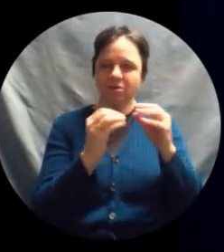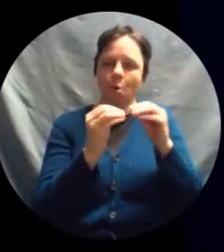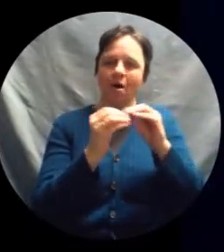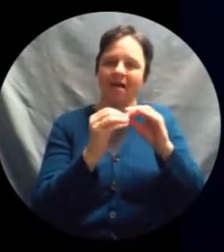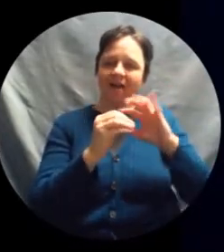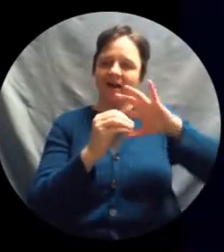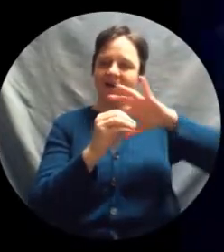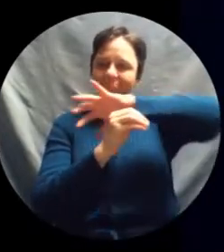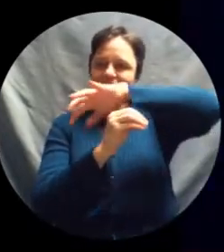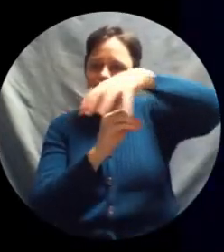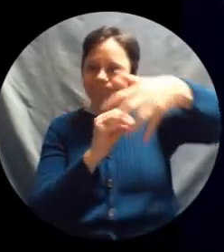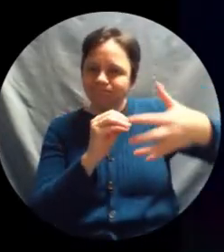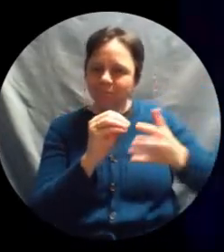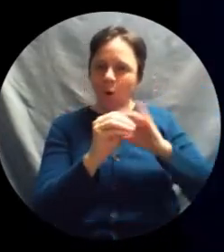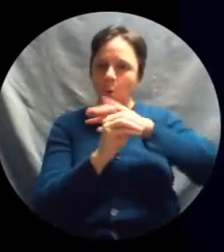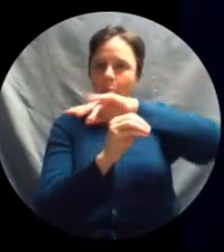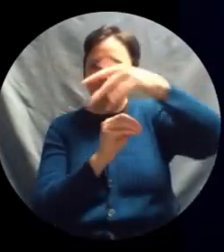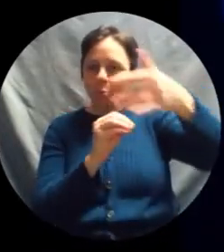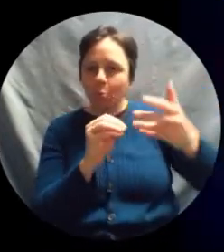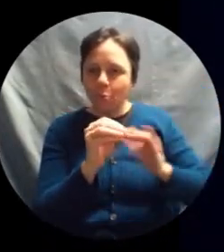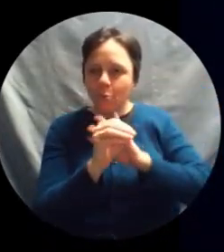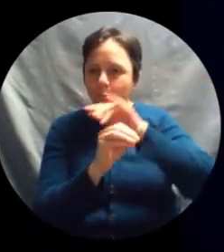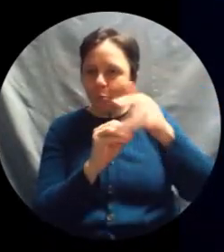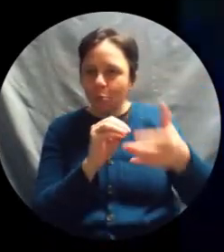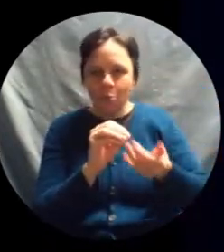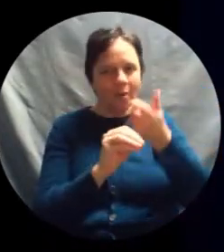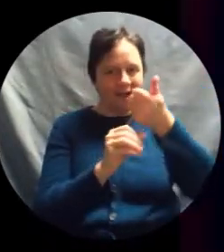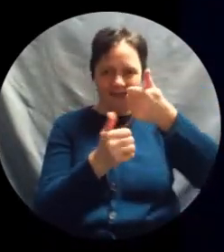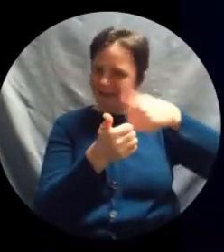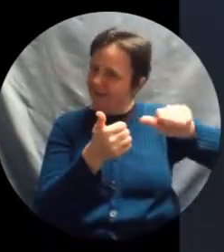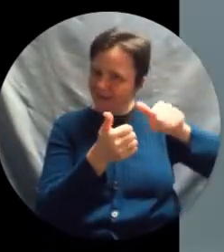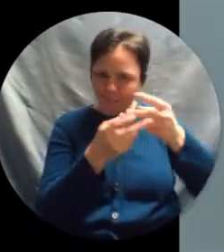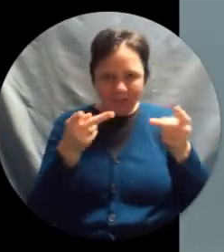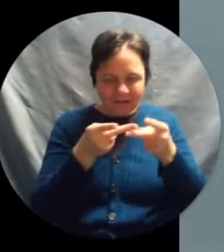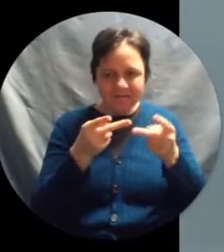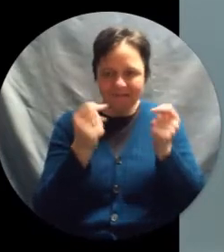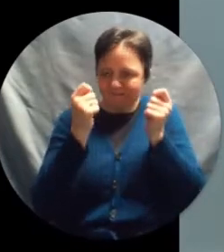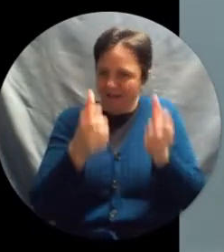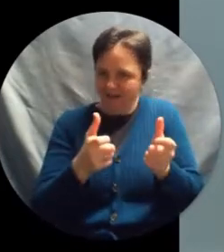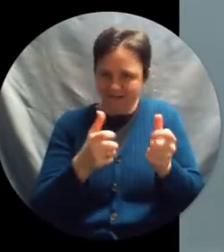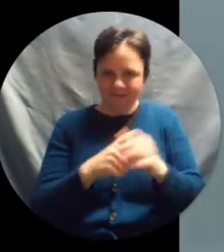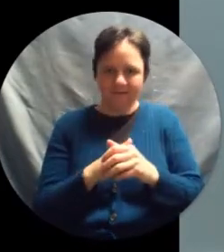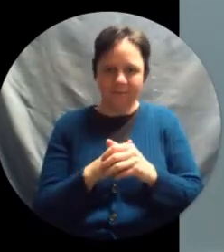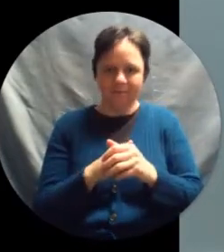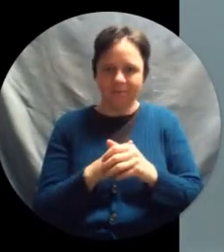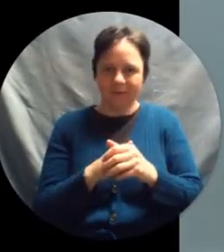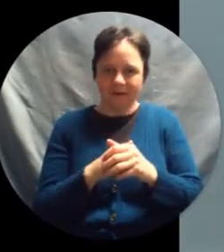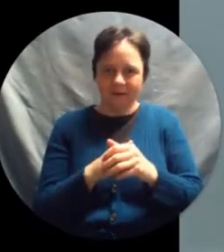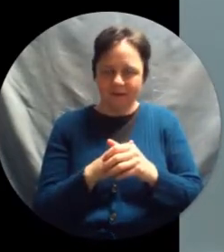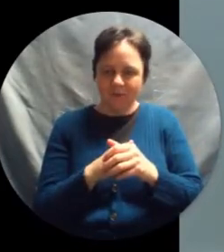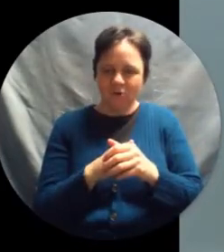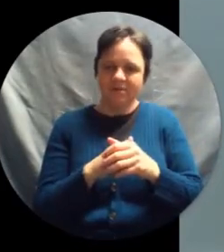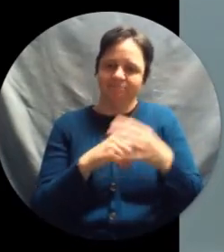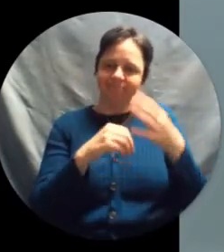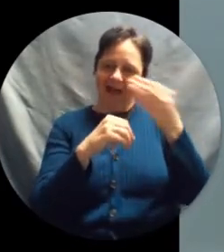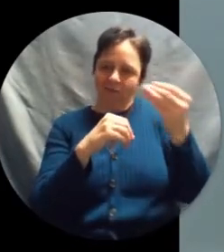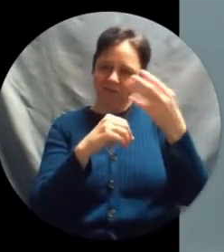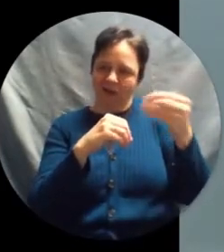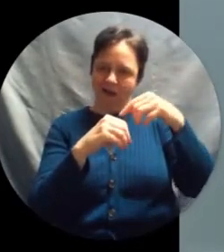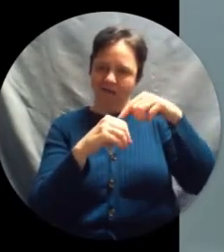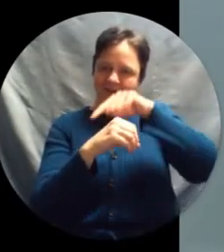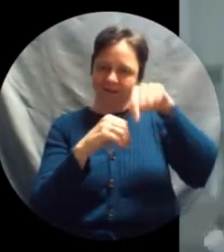model, where the electrons can be anywhere at any given time because they're just moving so fast, right? They're just somewhere outside of, rotating around